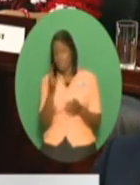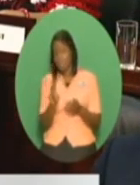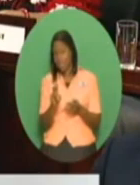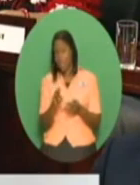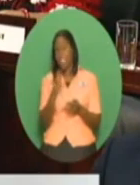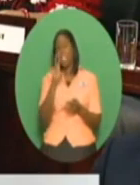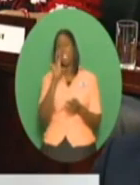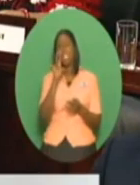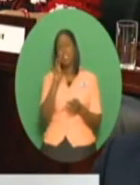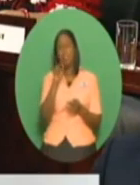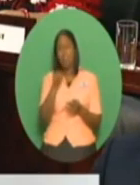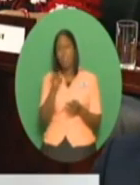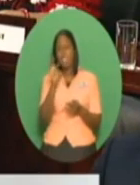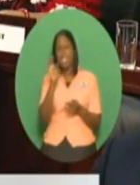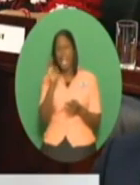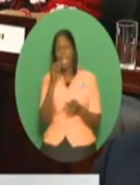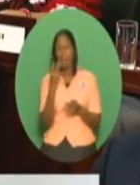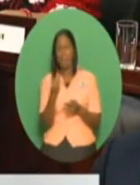million.